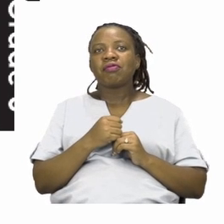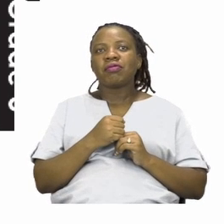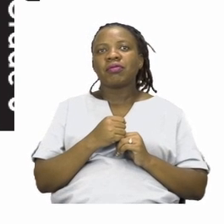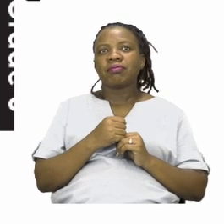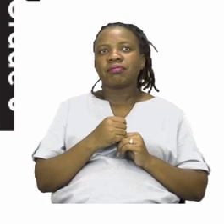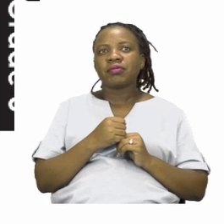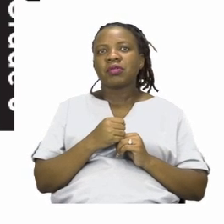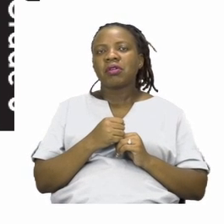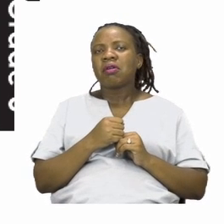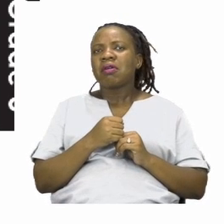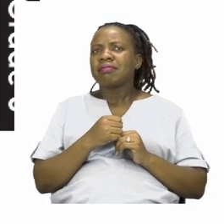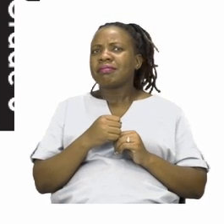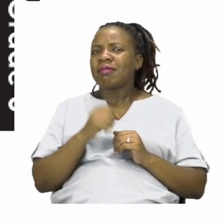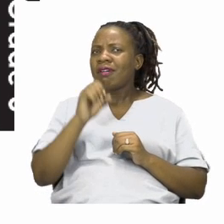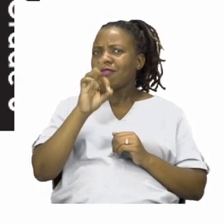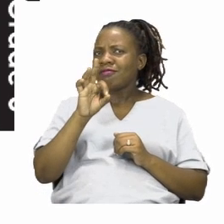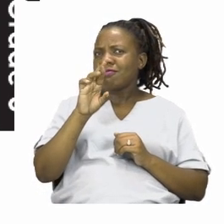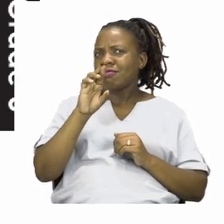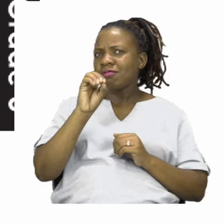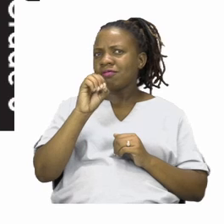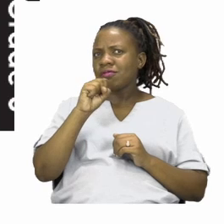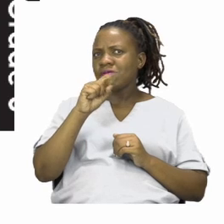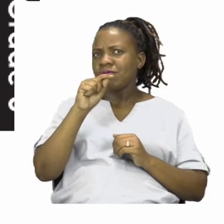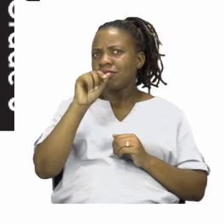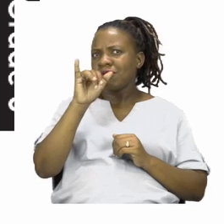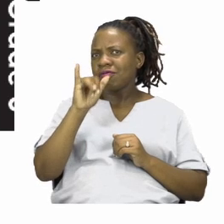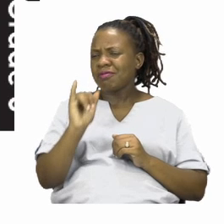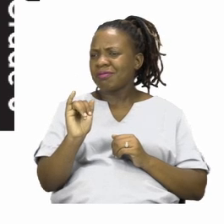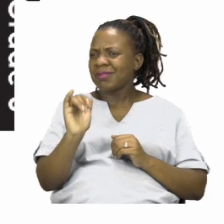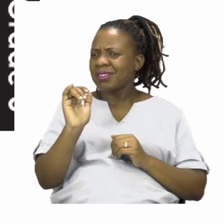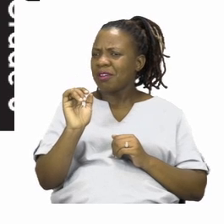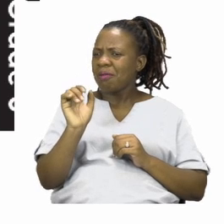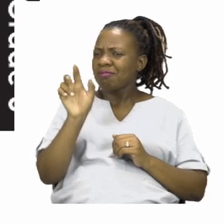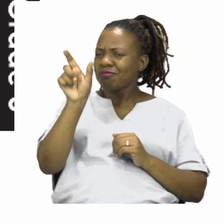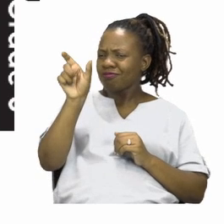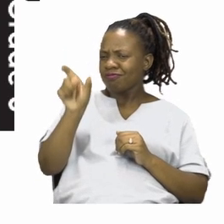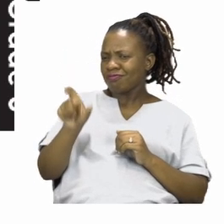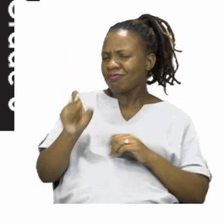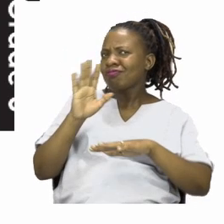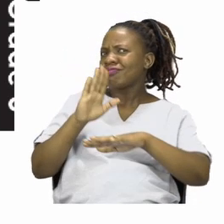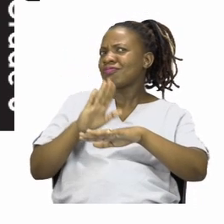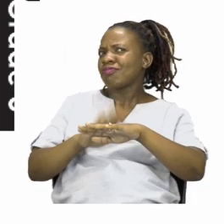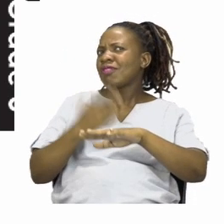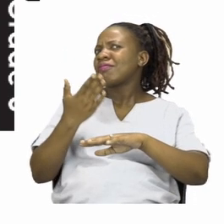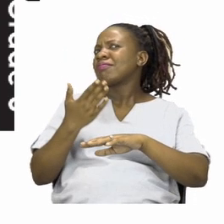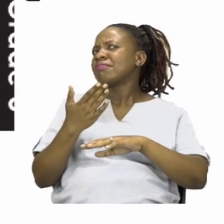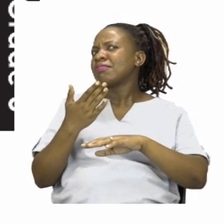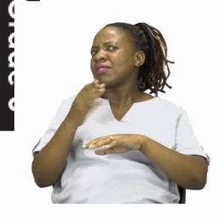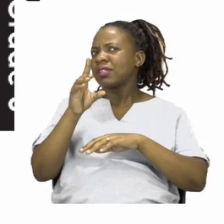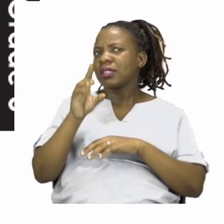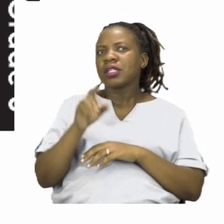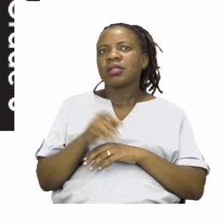and girls, I want you to have a good look at the questions one more time and try